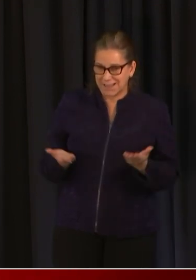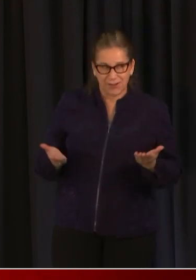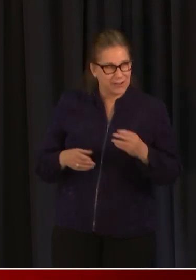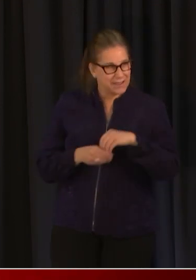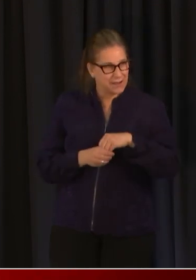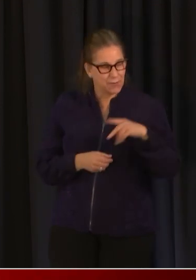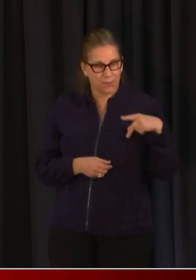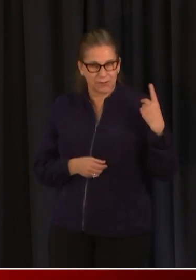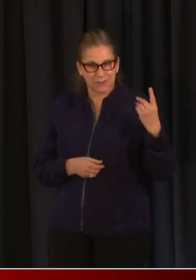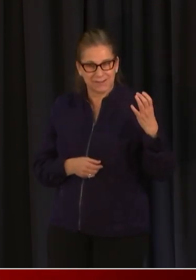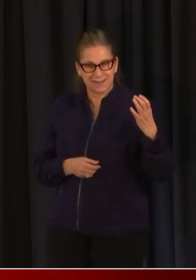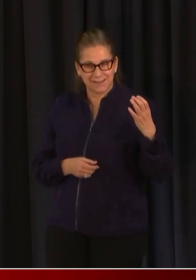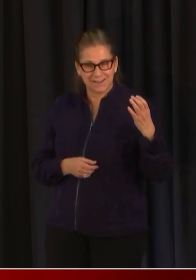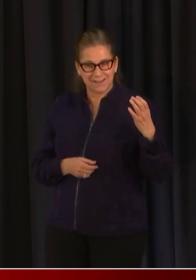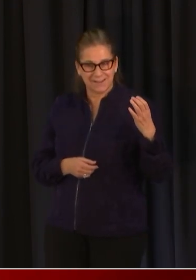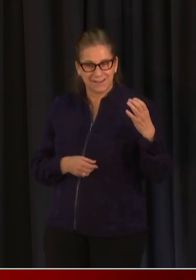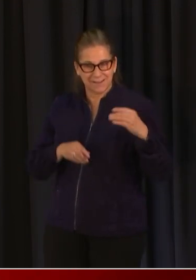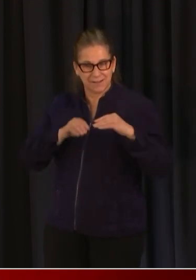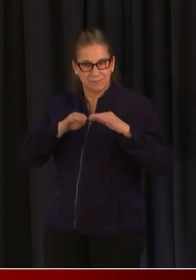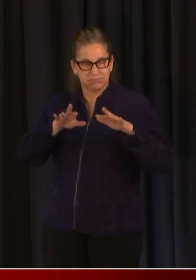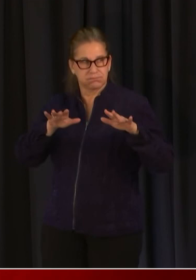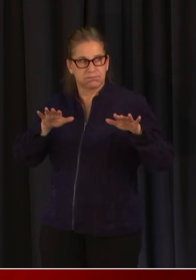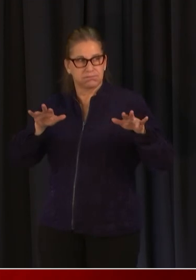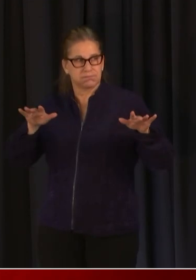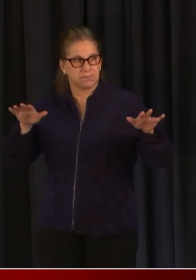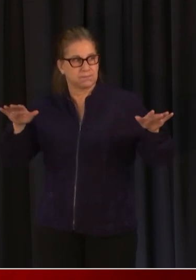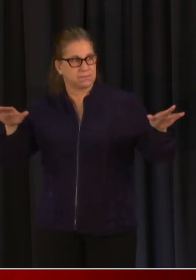own, but it has penetrated